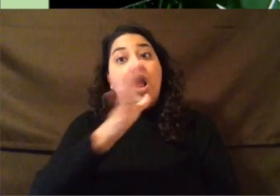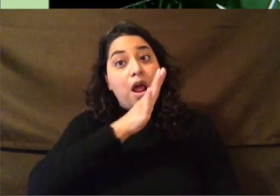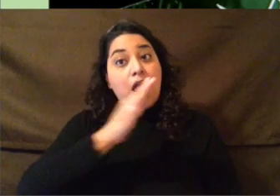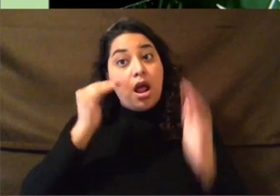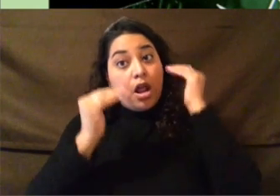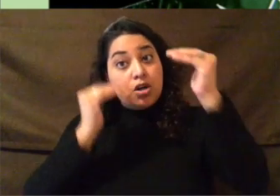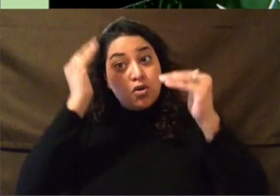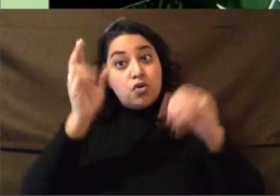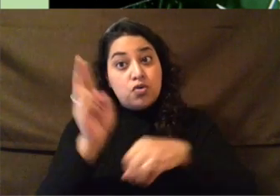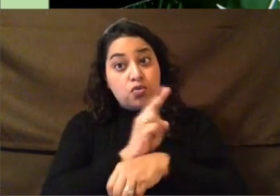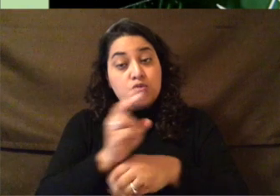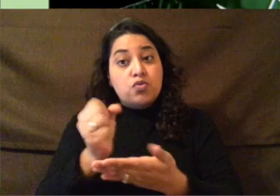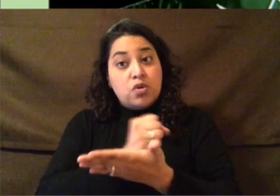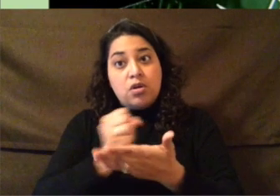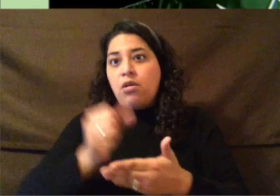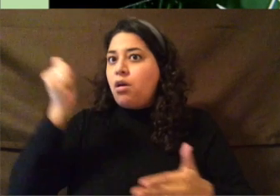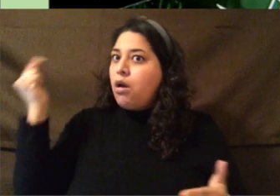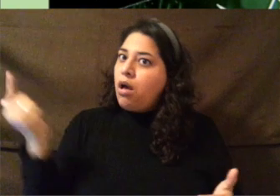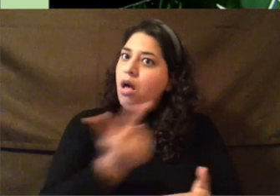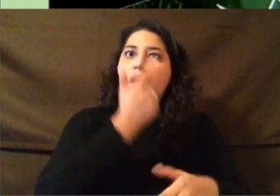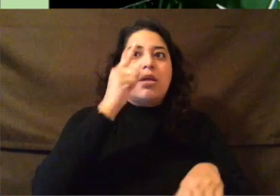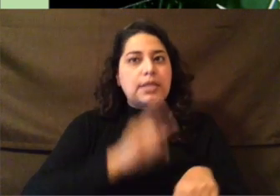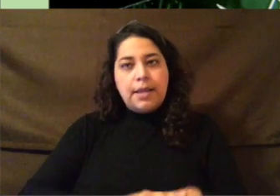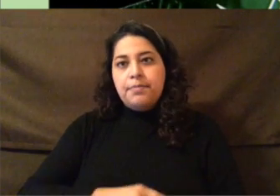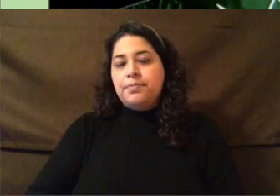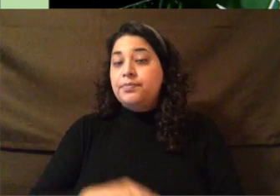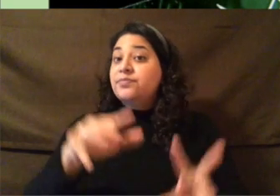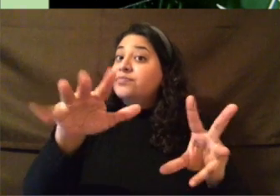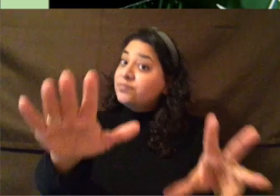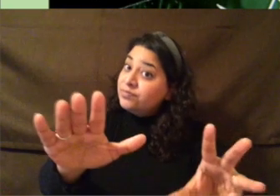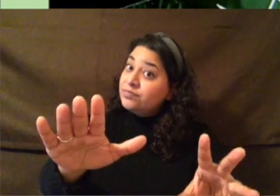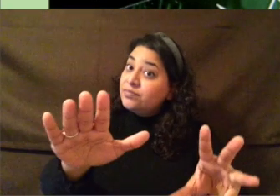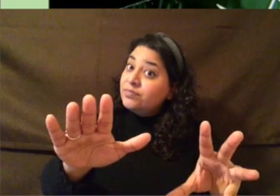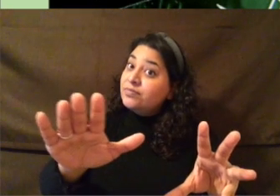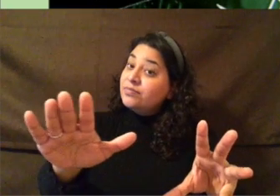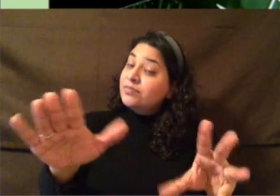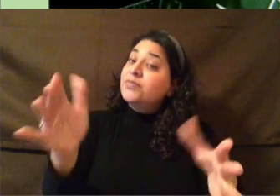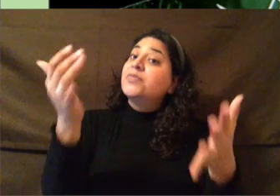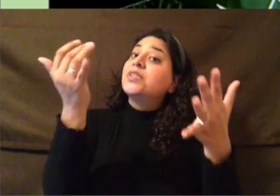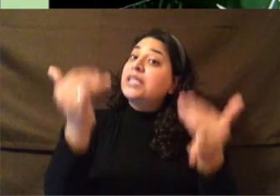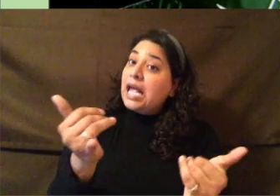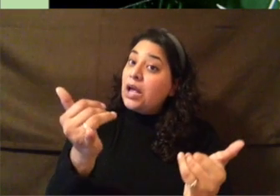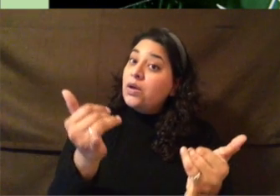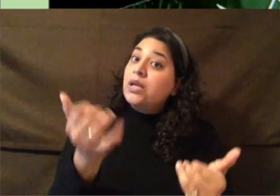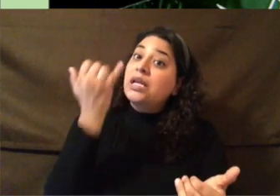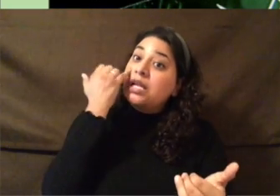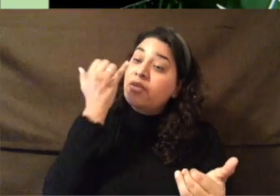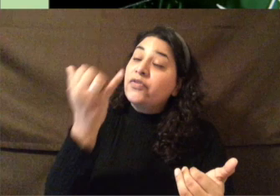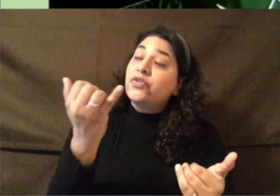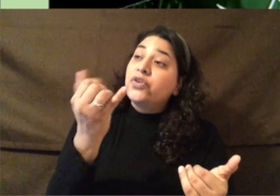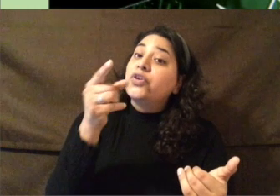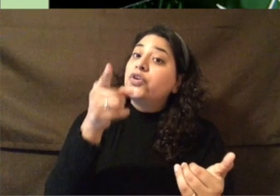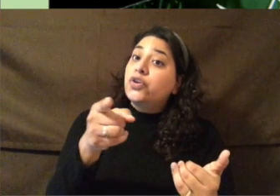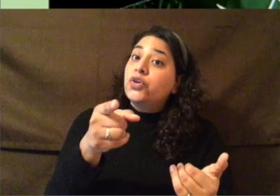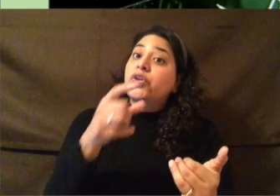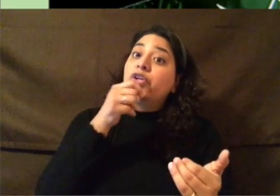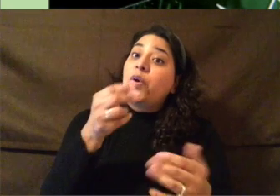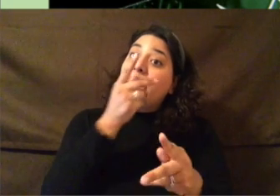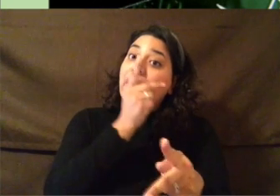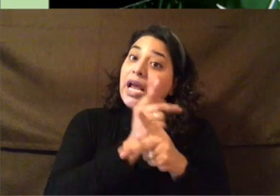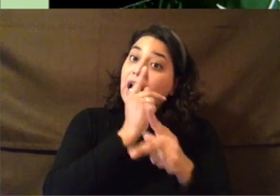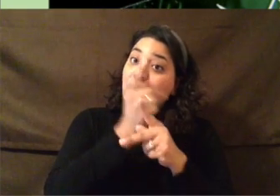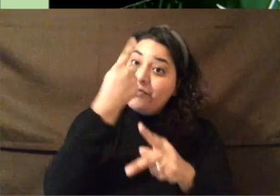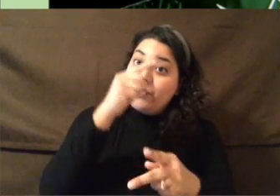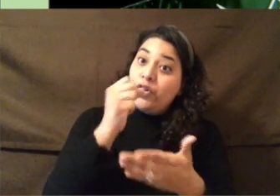use credit cards all the time, okay? Now, there's something, if you do